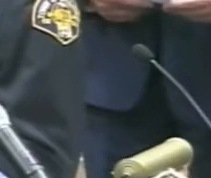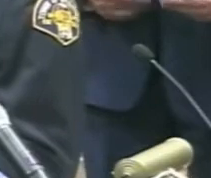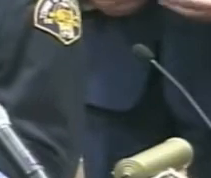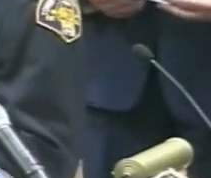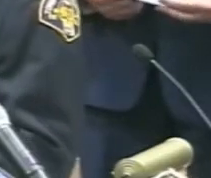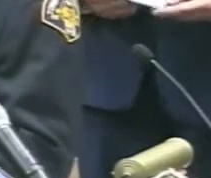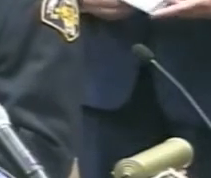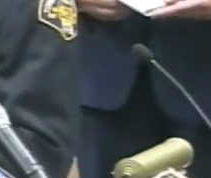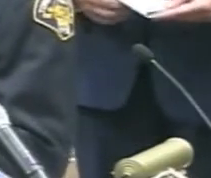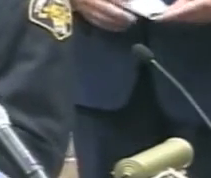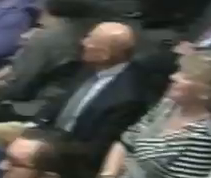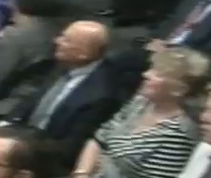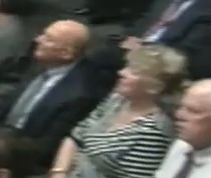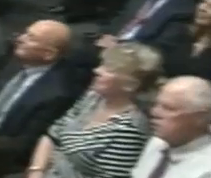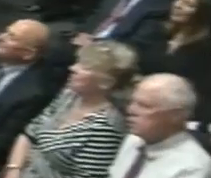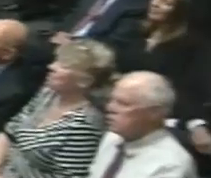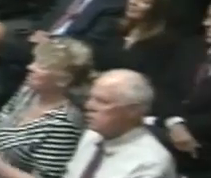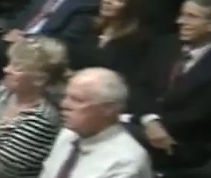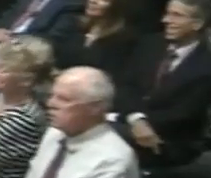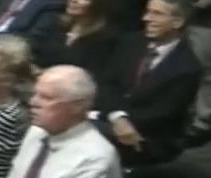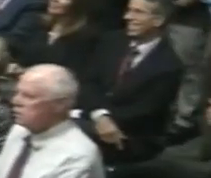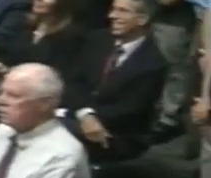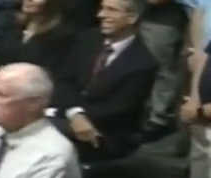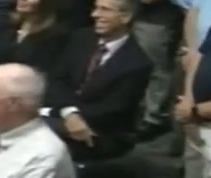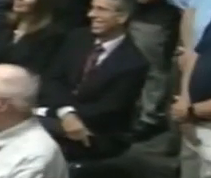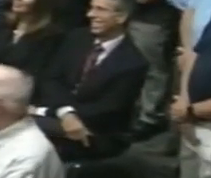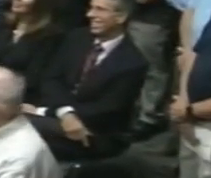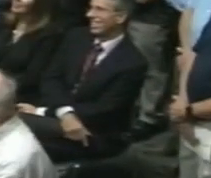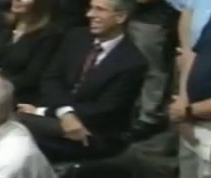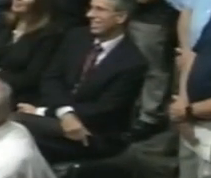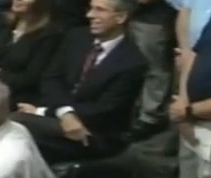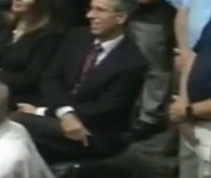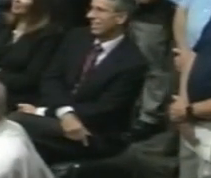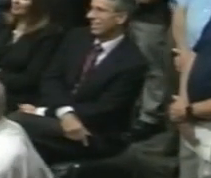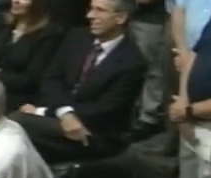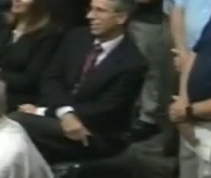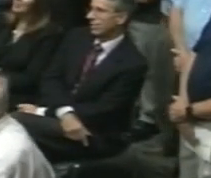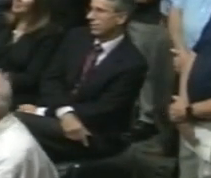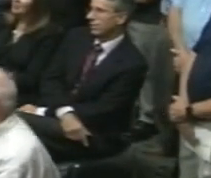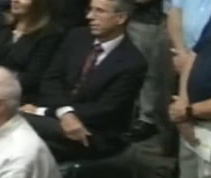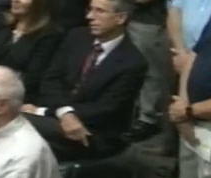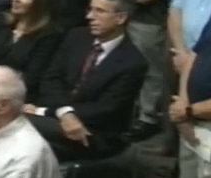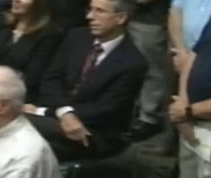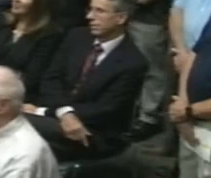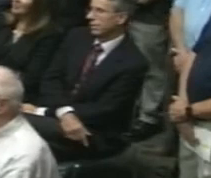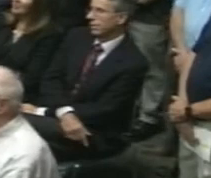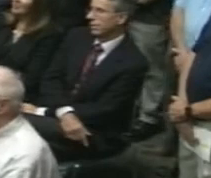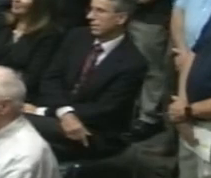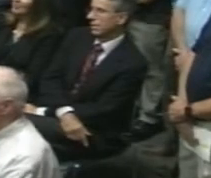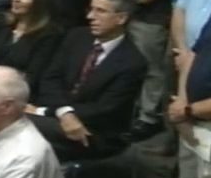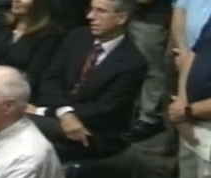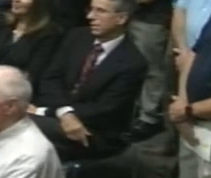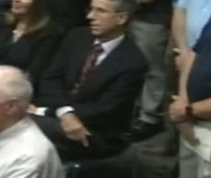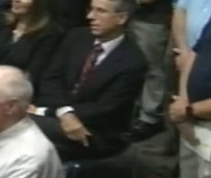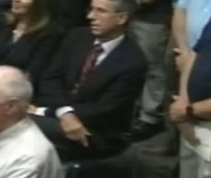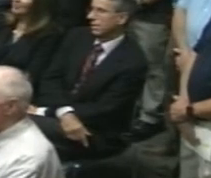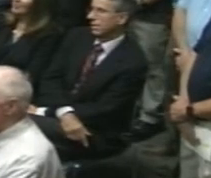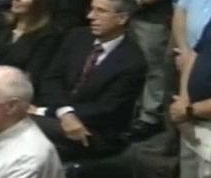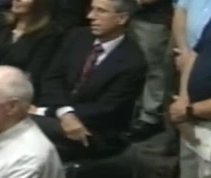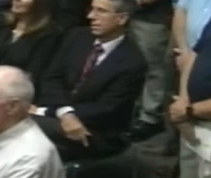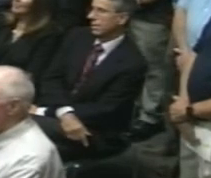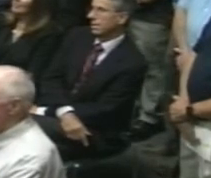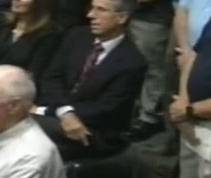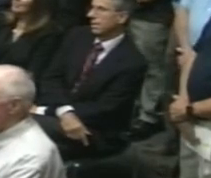Thought I saw, there's Judge Jim Morris. Retired Judge Jim Morris, legendary here in the town of Brighton. First Assistant District Attorney, Mark